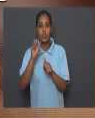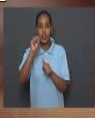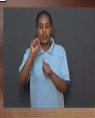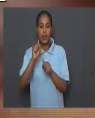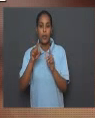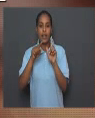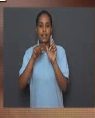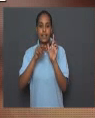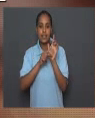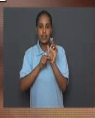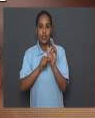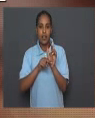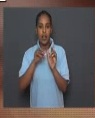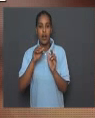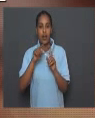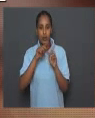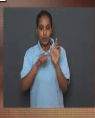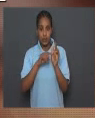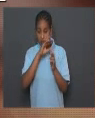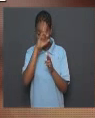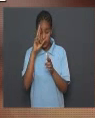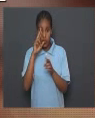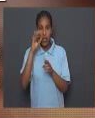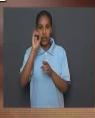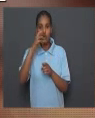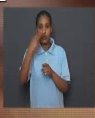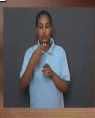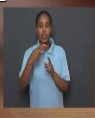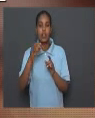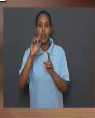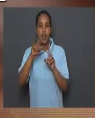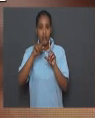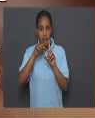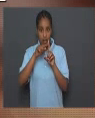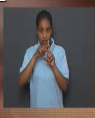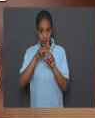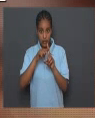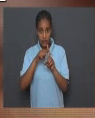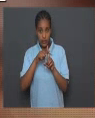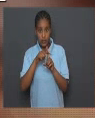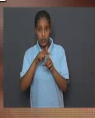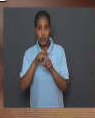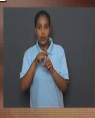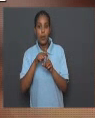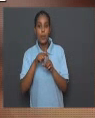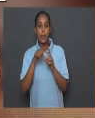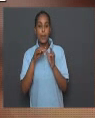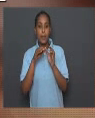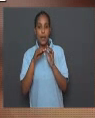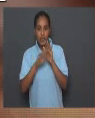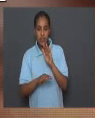ions. This is because the hydroxide ion is below the sulfate minus